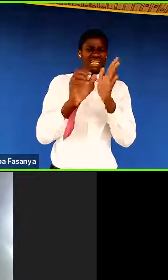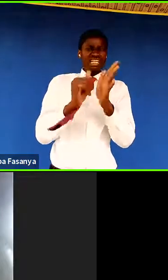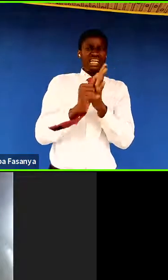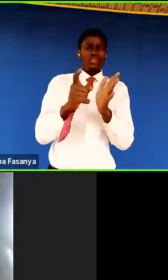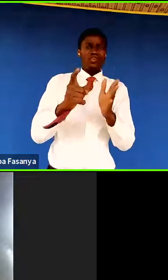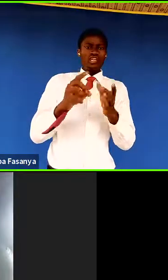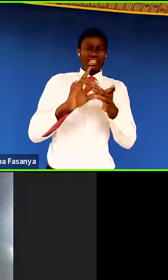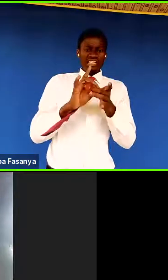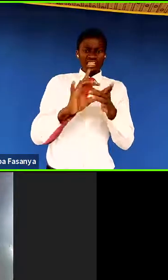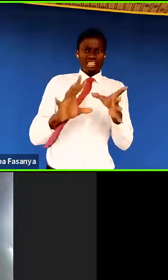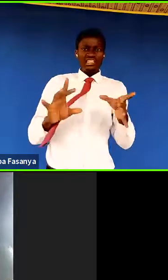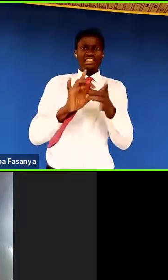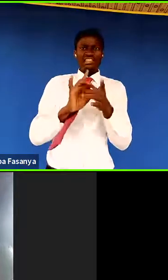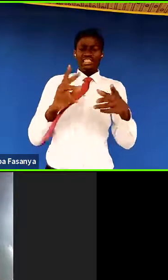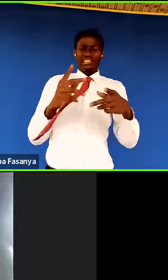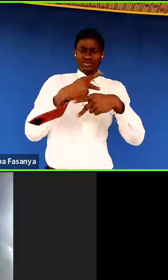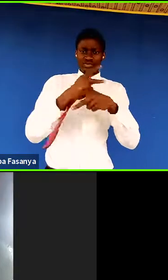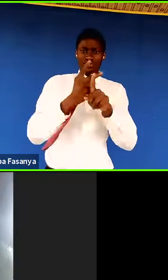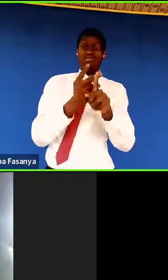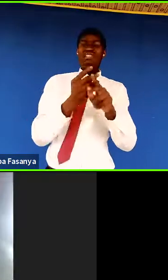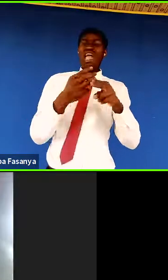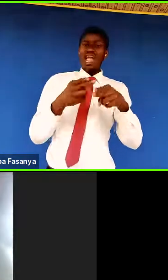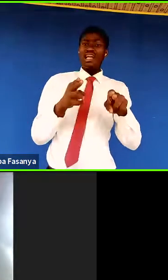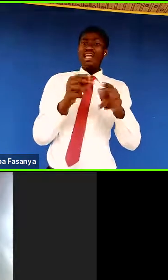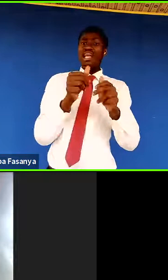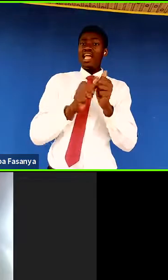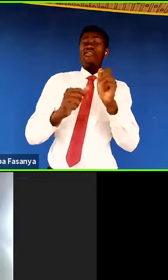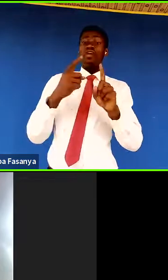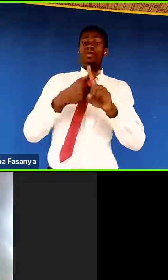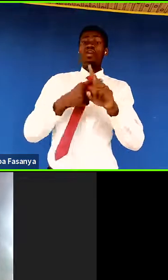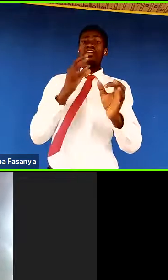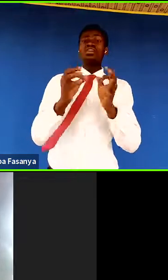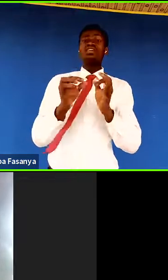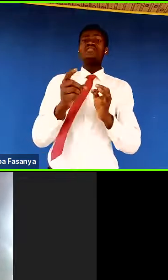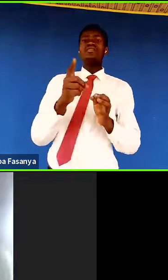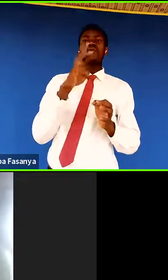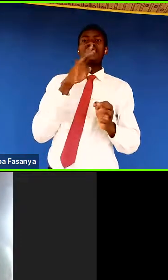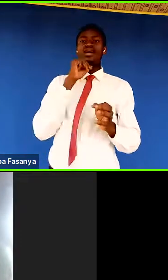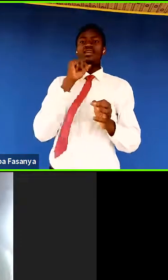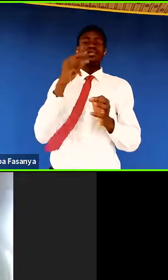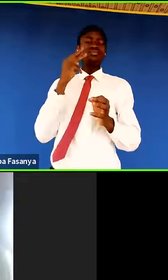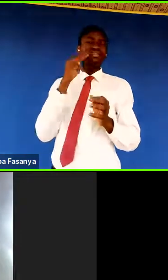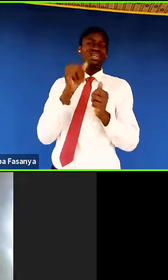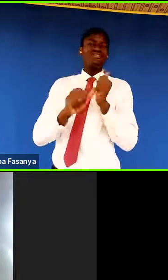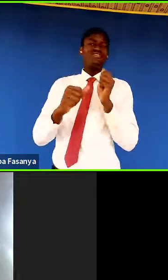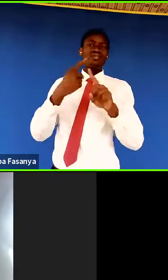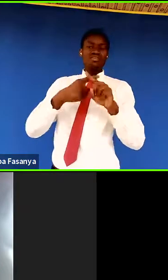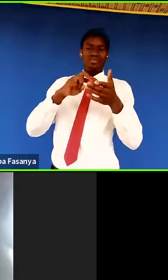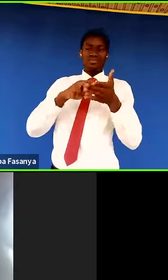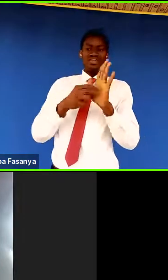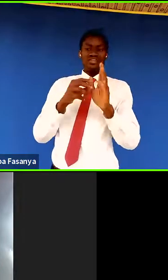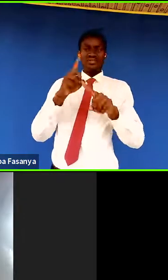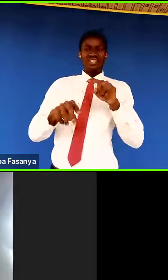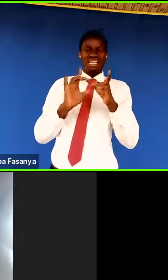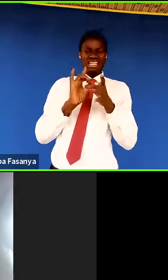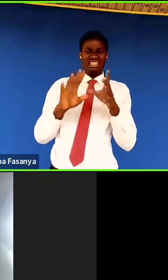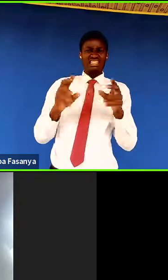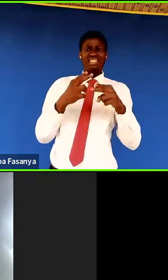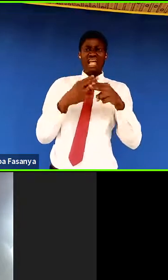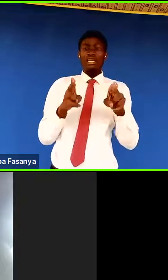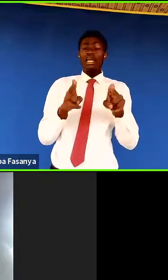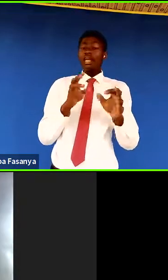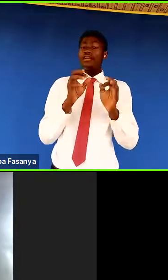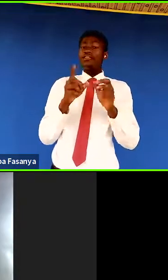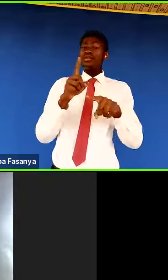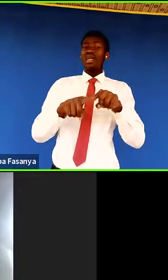so if you are not menstruating every month, it could just say that you are not releasing eggs every month. And if you are not releasing eggs every month and you're having intercourse, there's